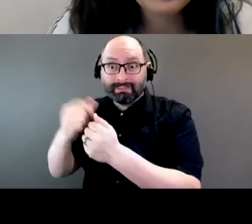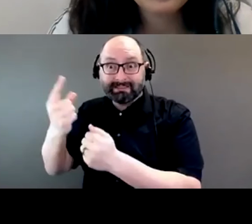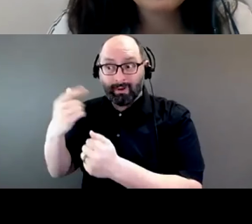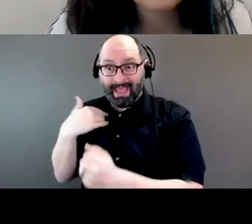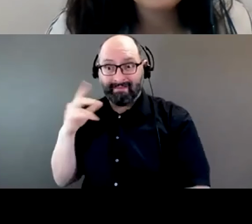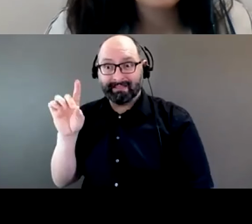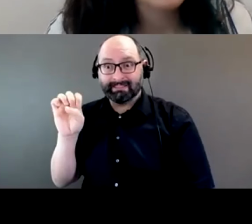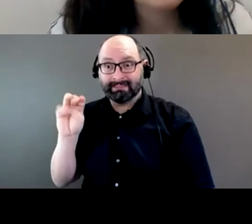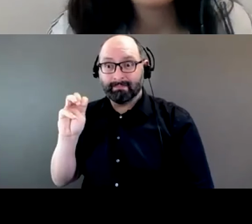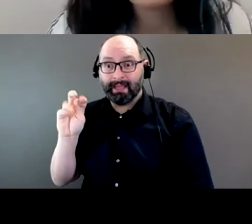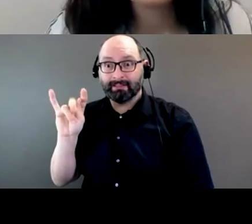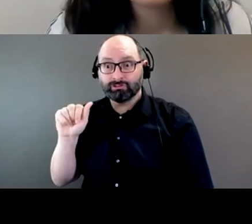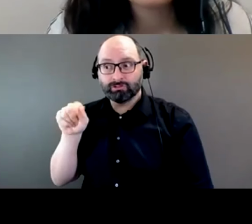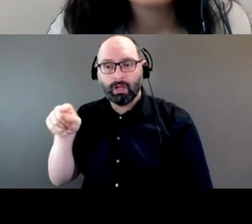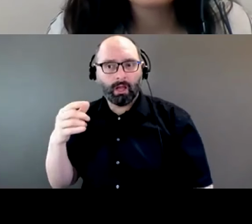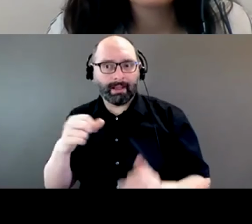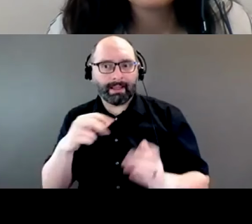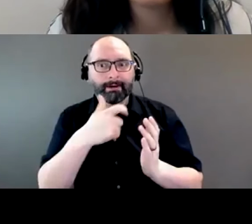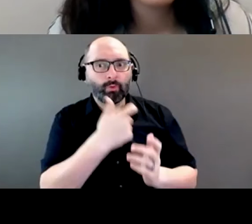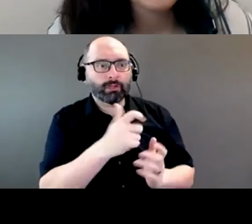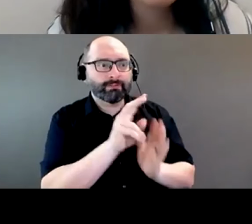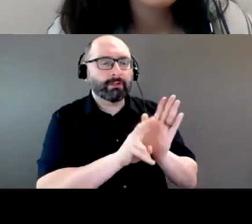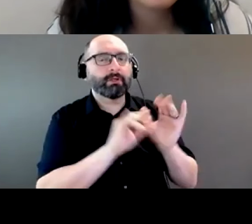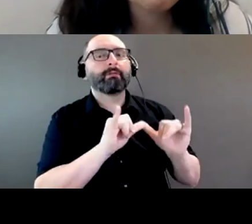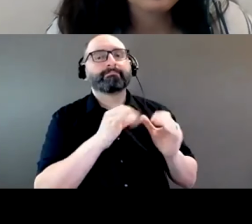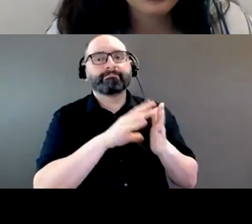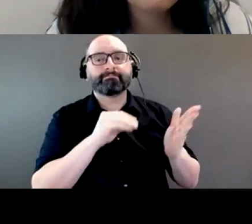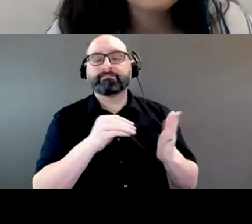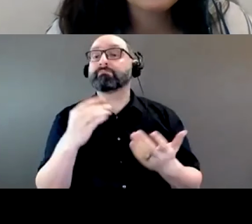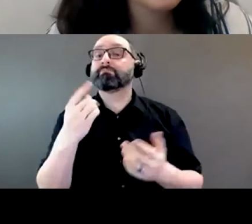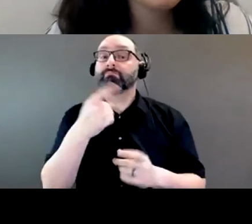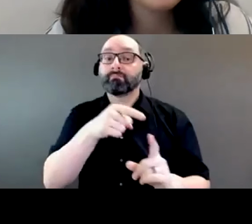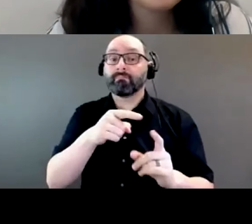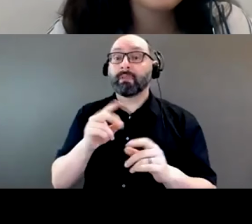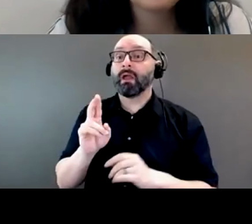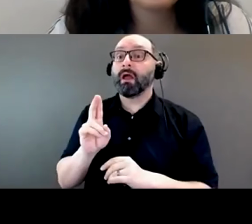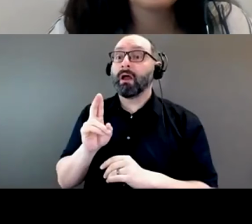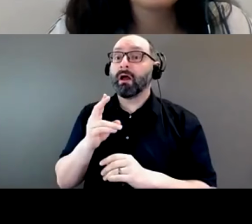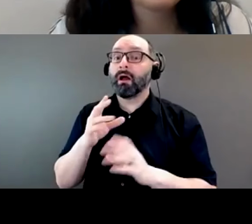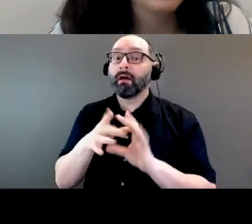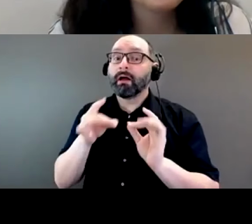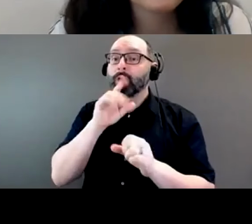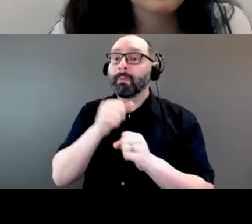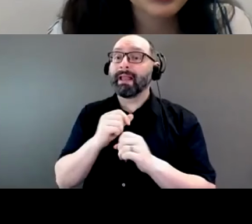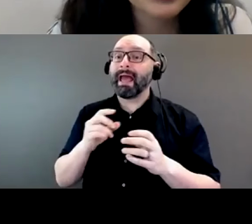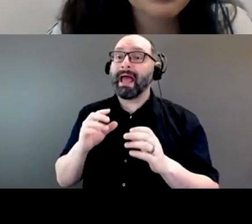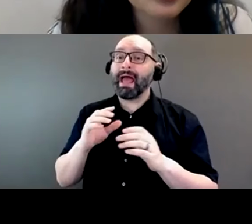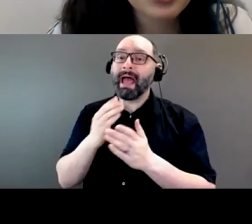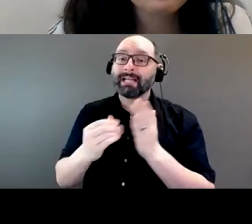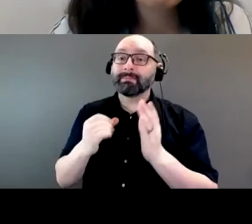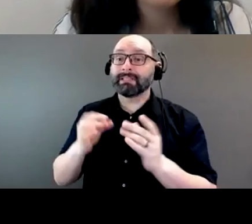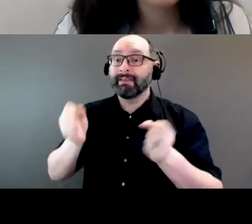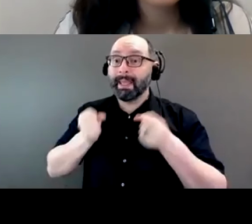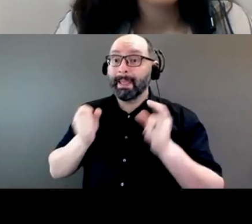of focus on their website, which I think is really interesting, is using aspects of improv in response to situations that arise with someone who has